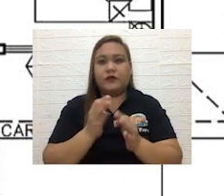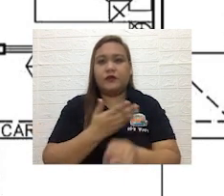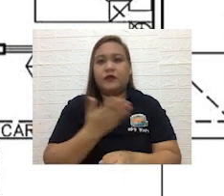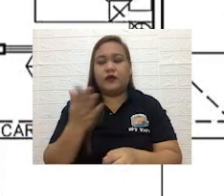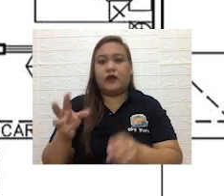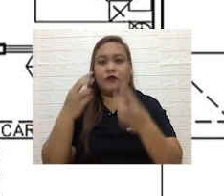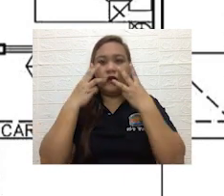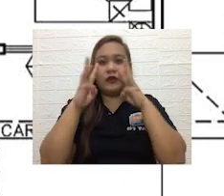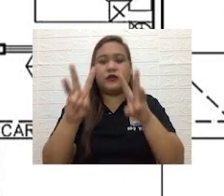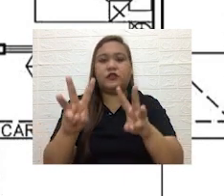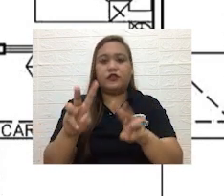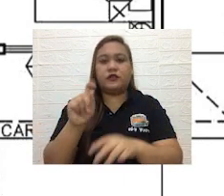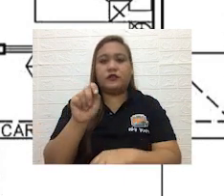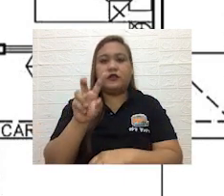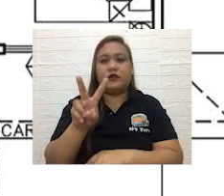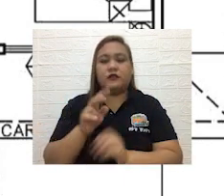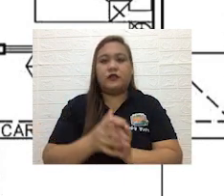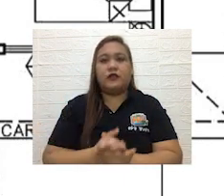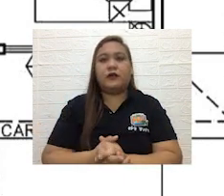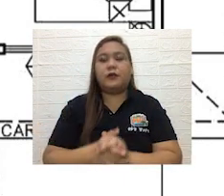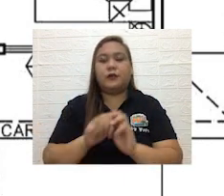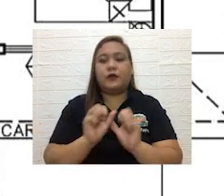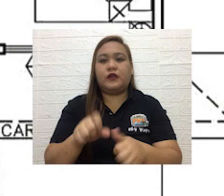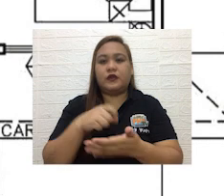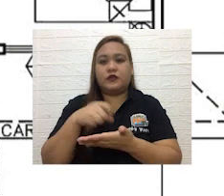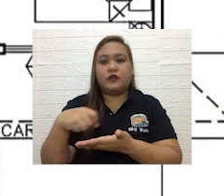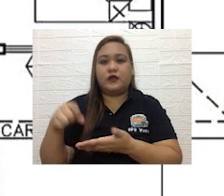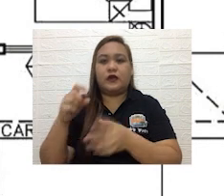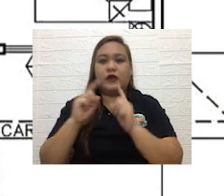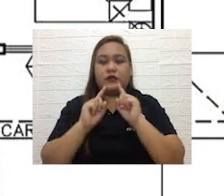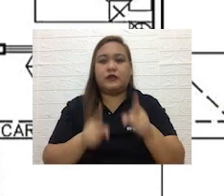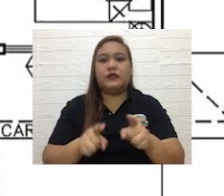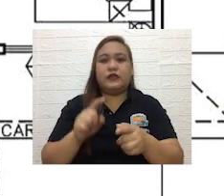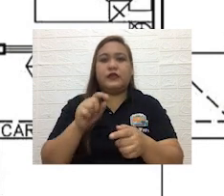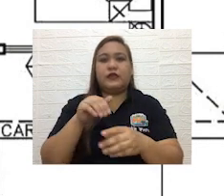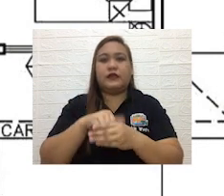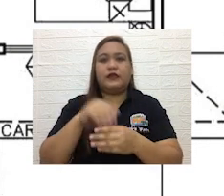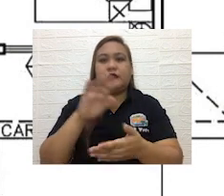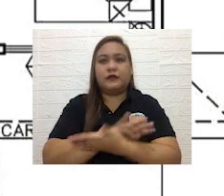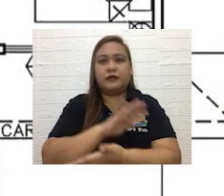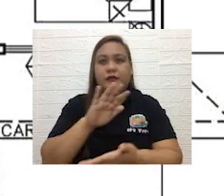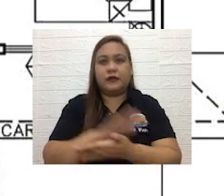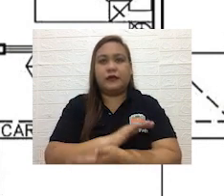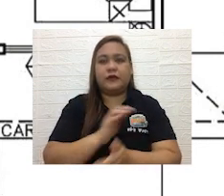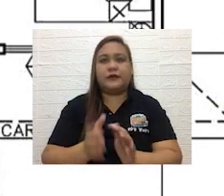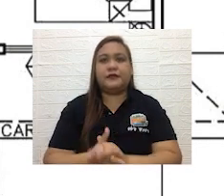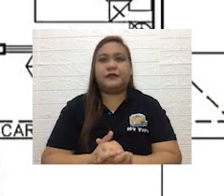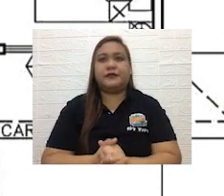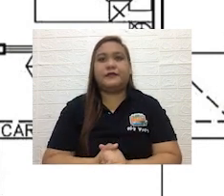are watching through your television, you can write your answer on a piece of paper.